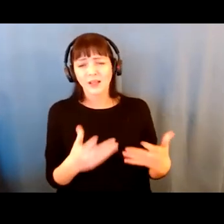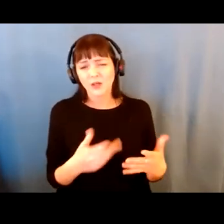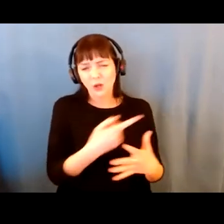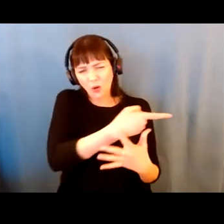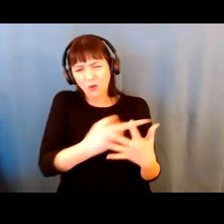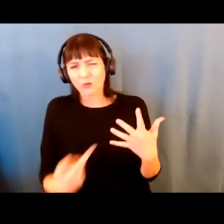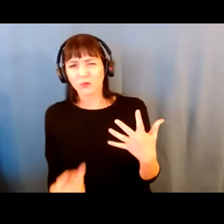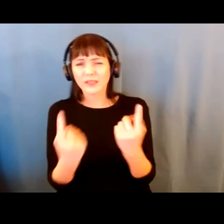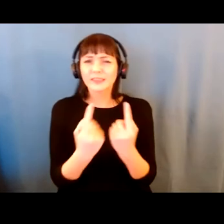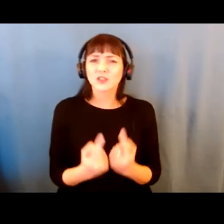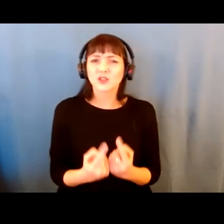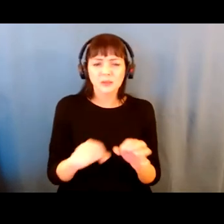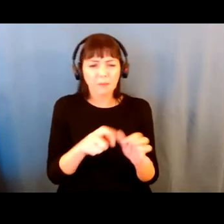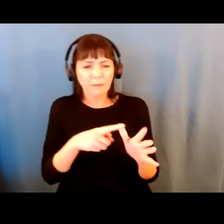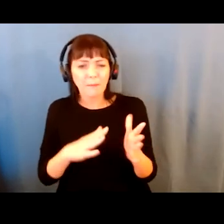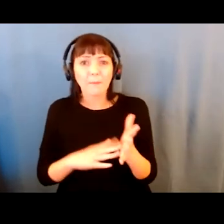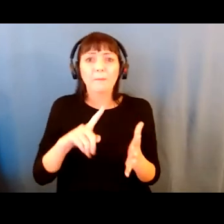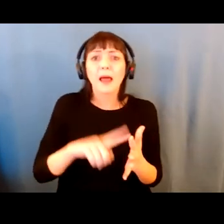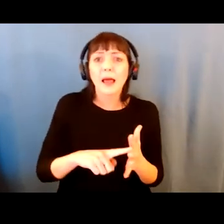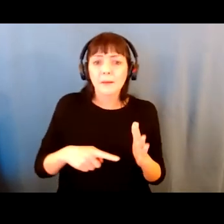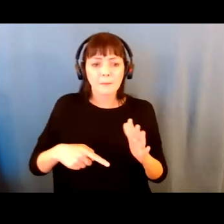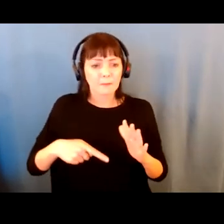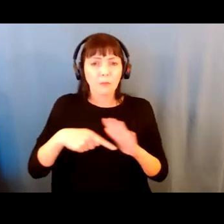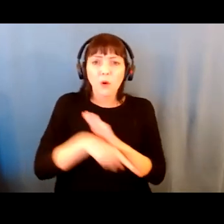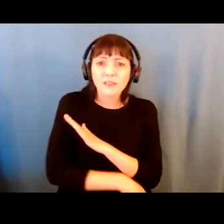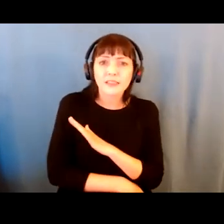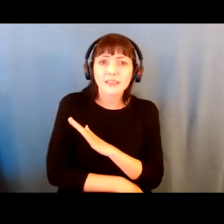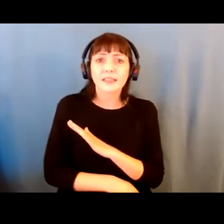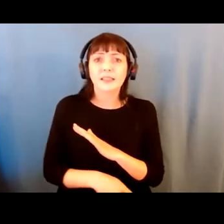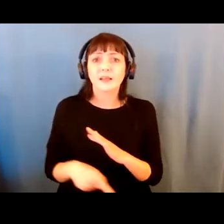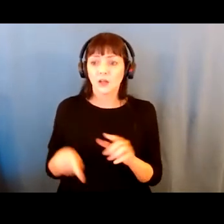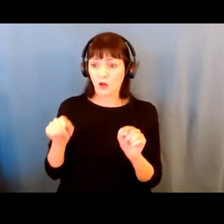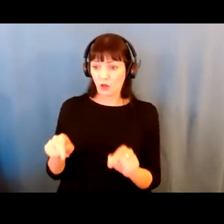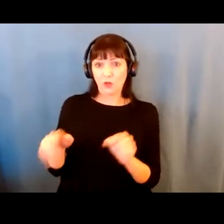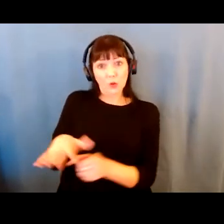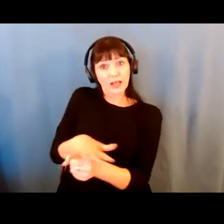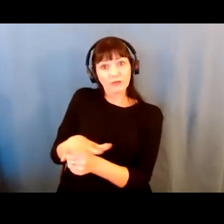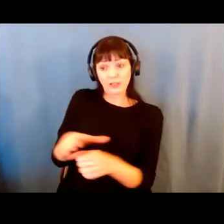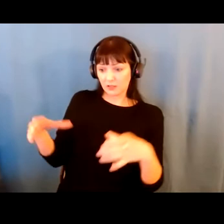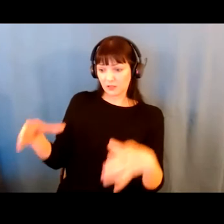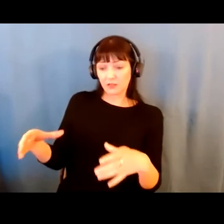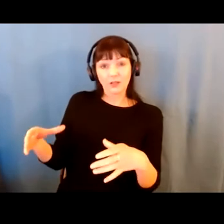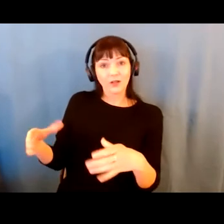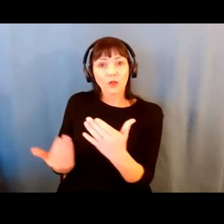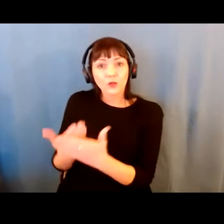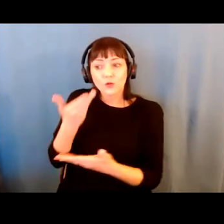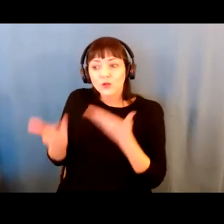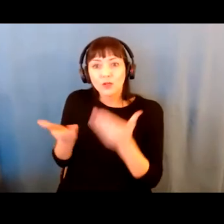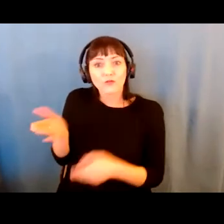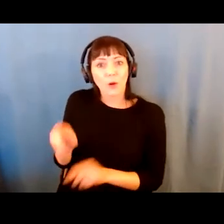and BAME and poverty, because out of those areas are coming the new stories. You know, the